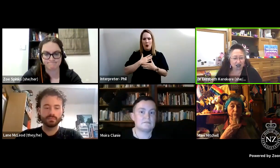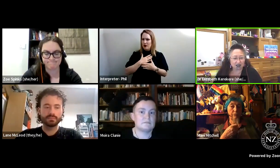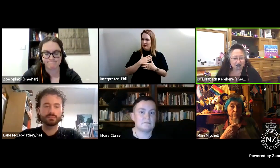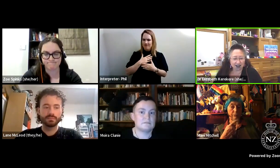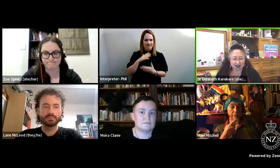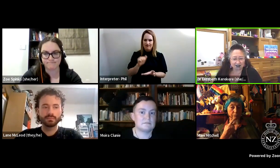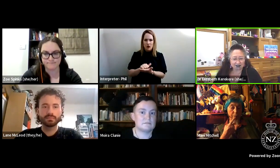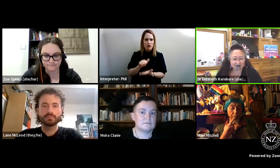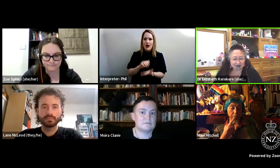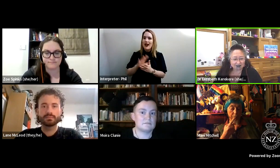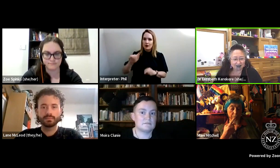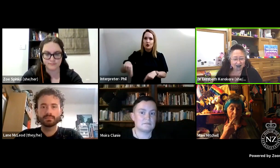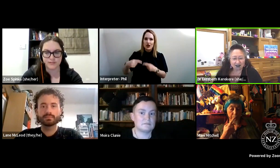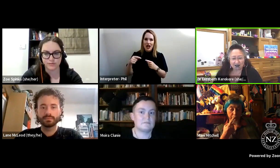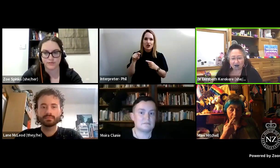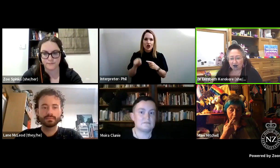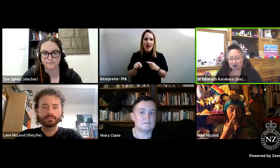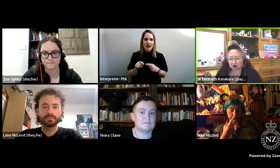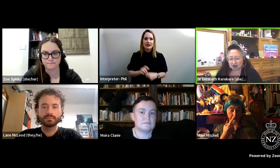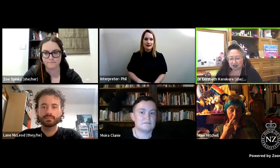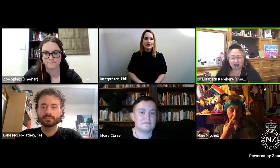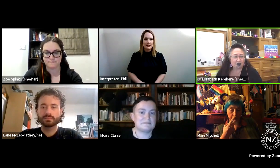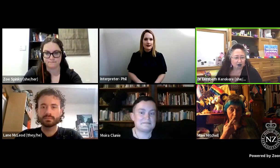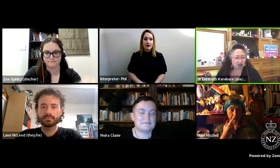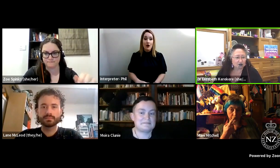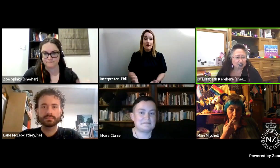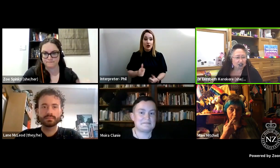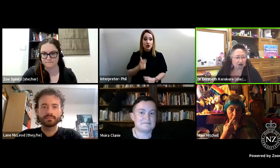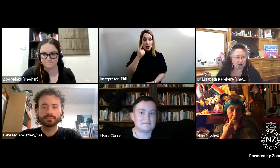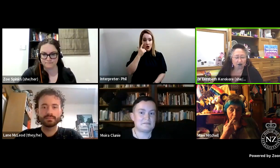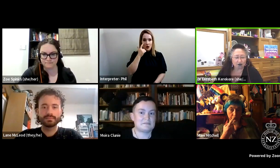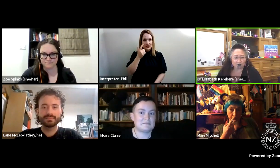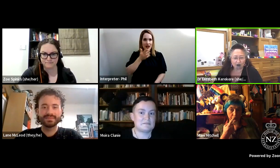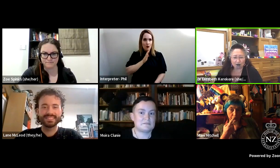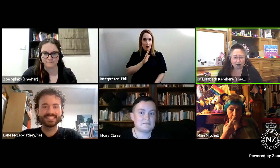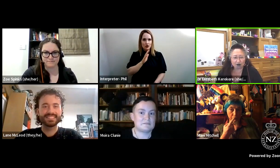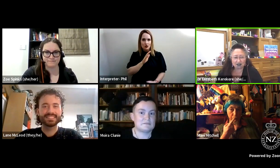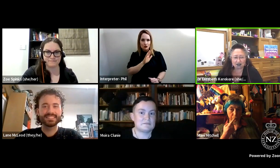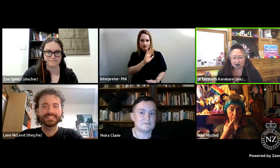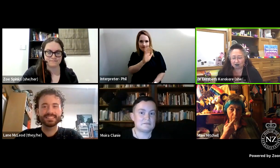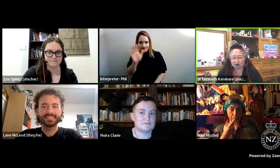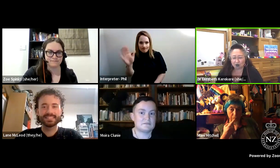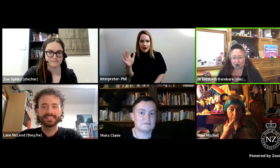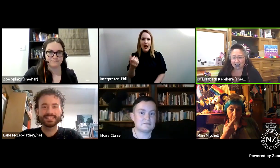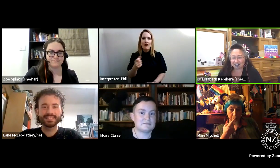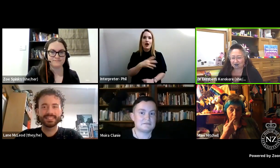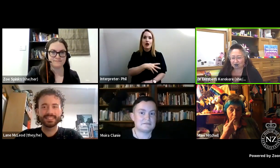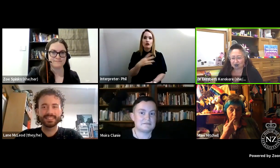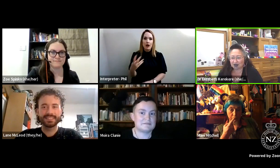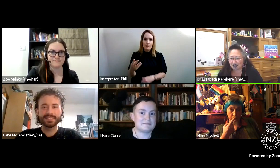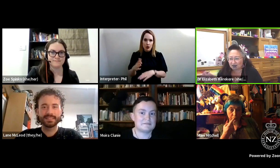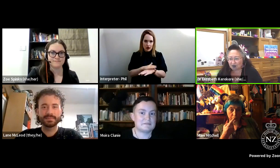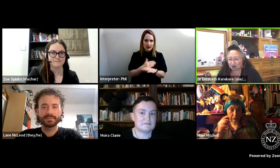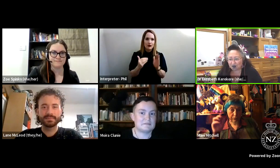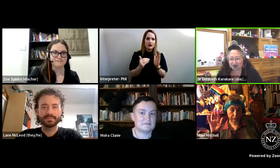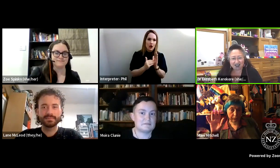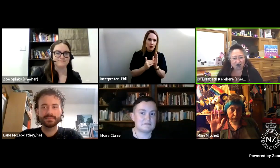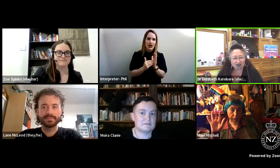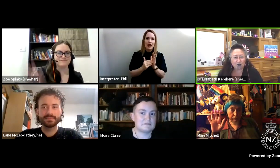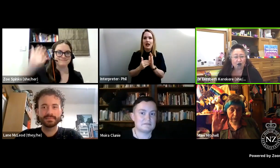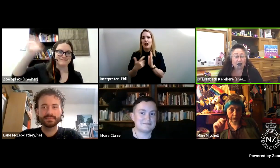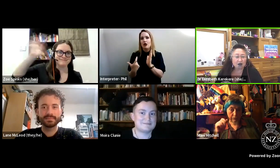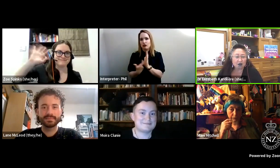to challenge that. Now, I'm noticing, and I want to do a shout out, we've got Rainbow Greens from Zoe and Rosemary and other people